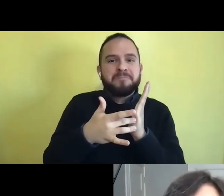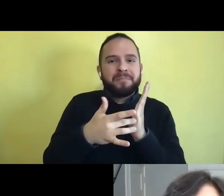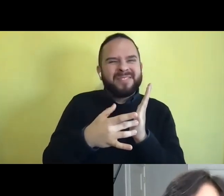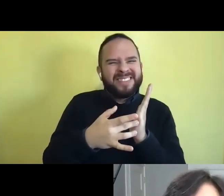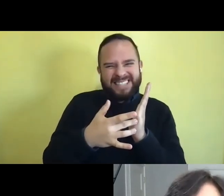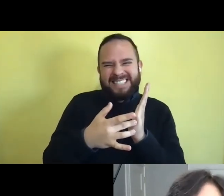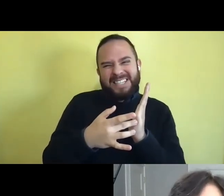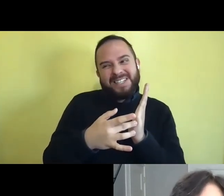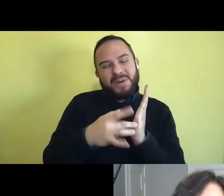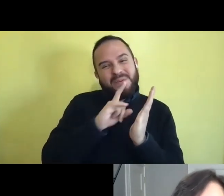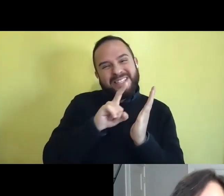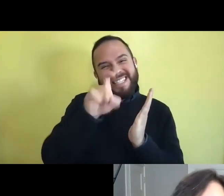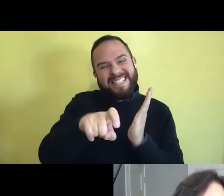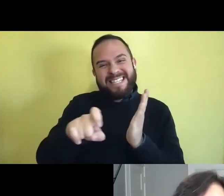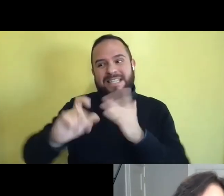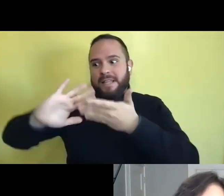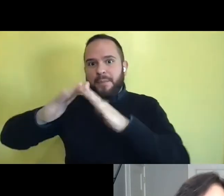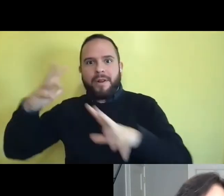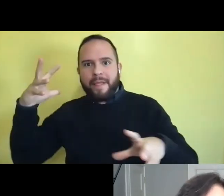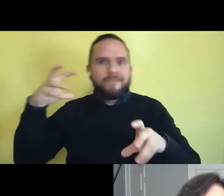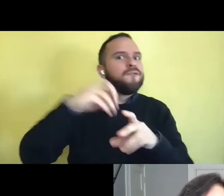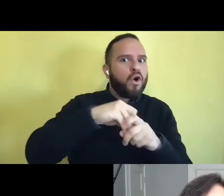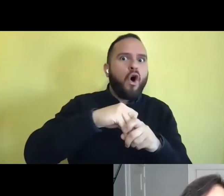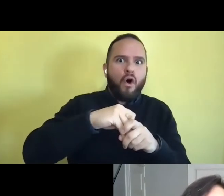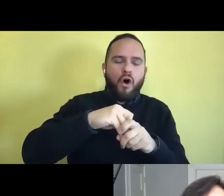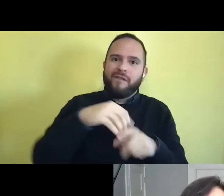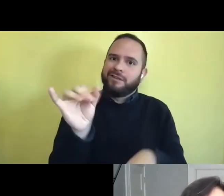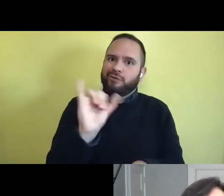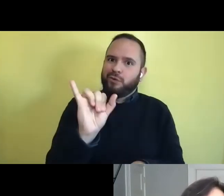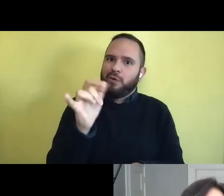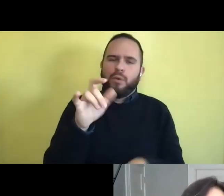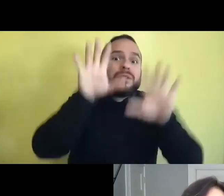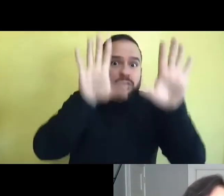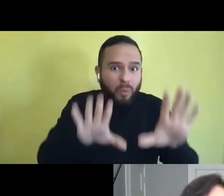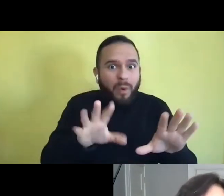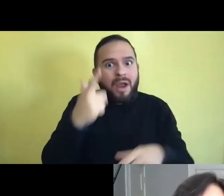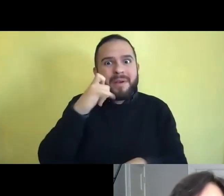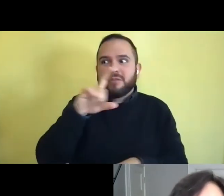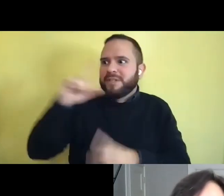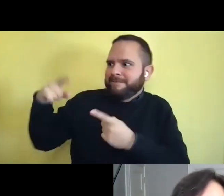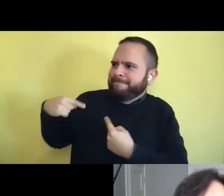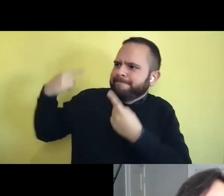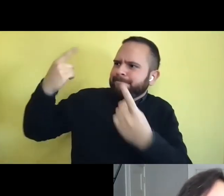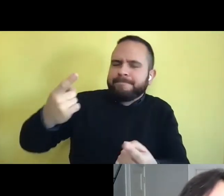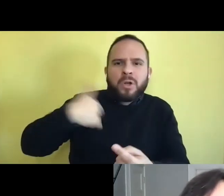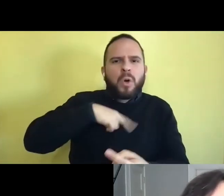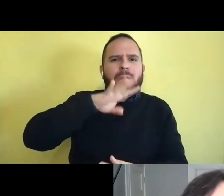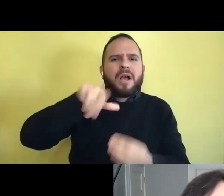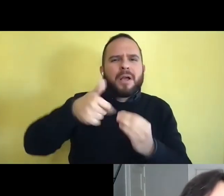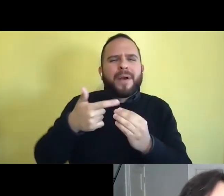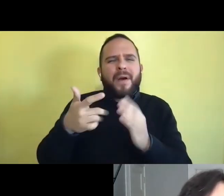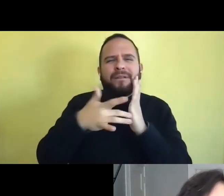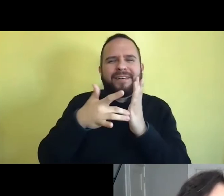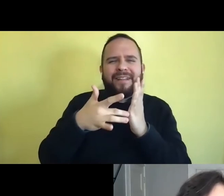community participation, which is a great thing, because historically, when you talk about technology innovation, usually is a